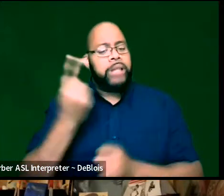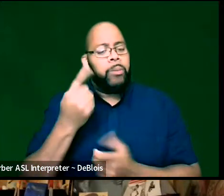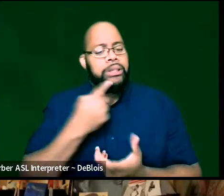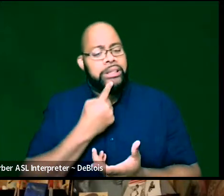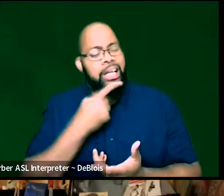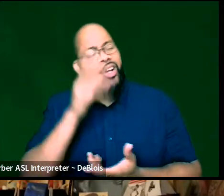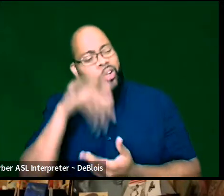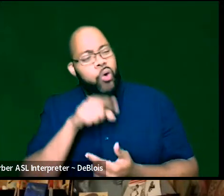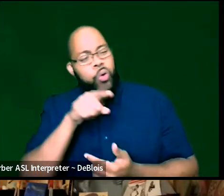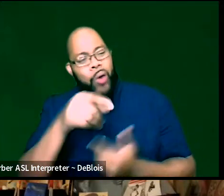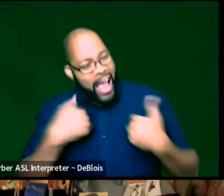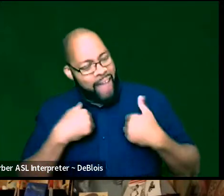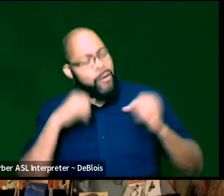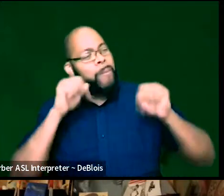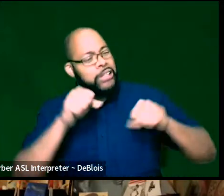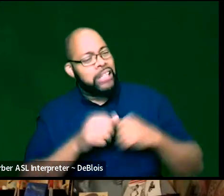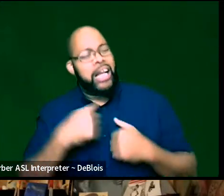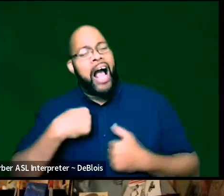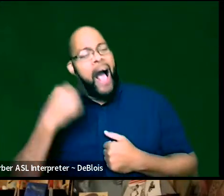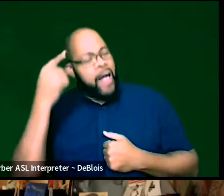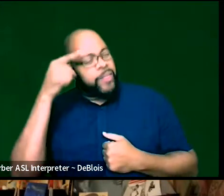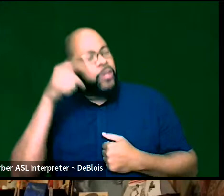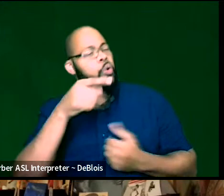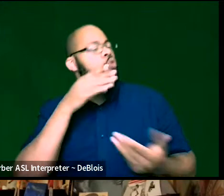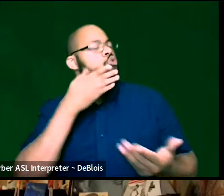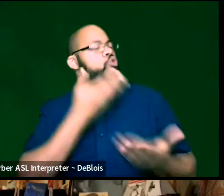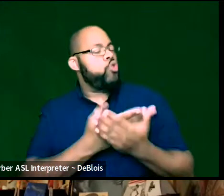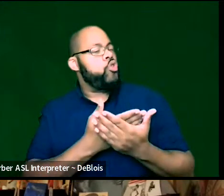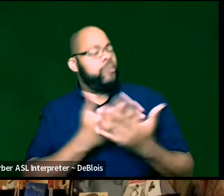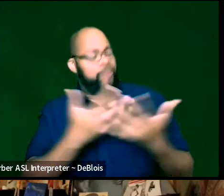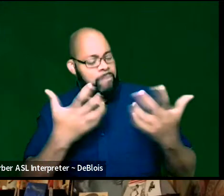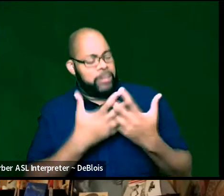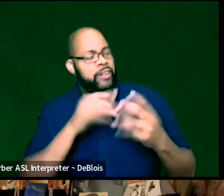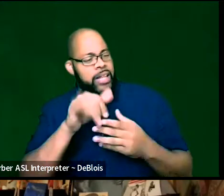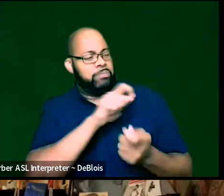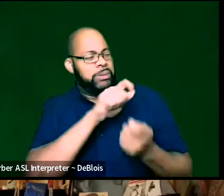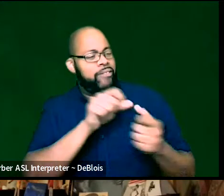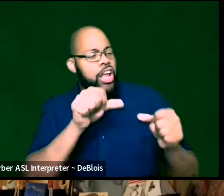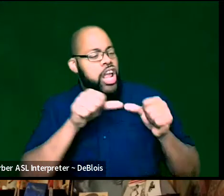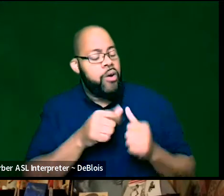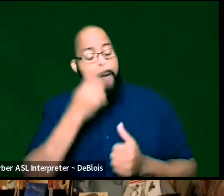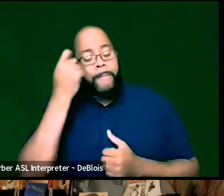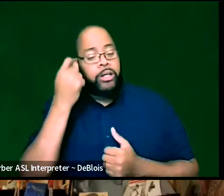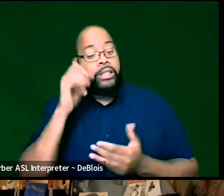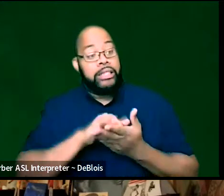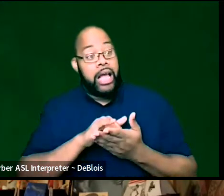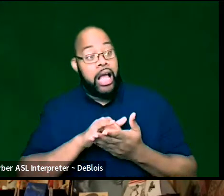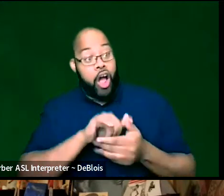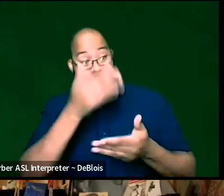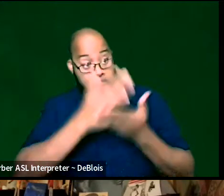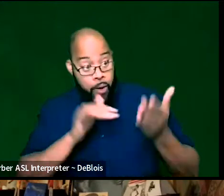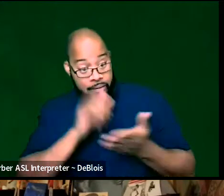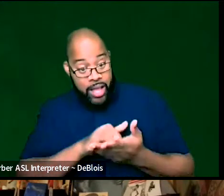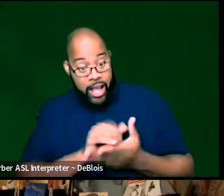saying, you know, you have potential, and I think you would be great in this particular area. Because the flip side of it